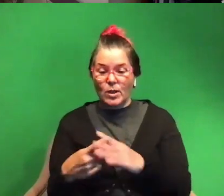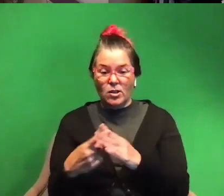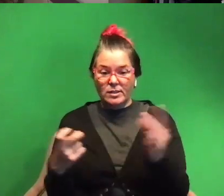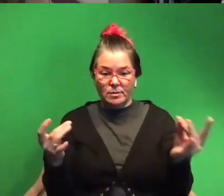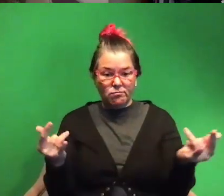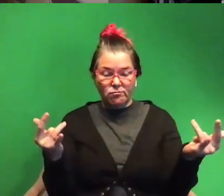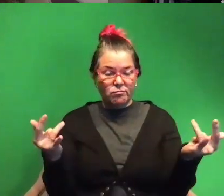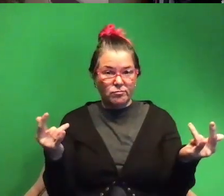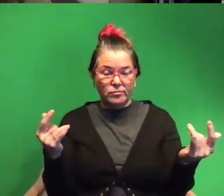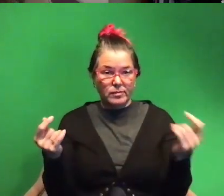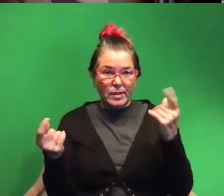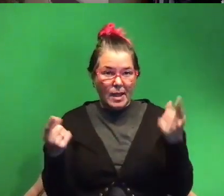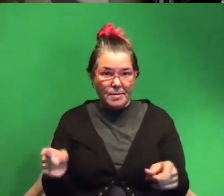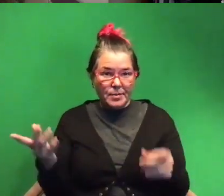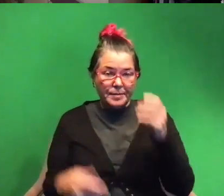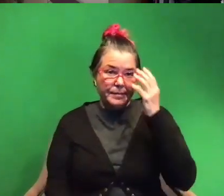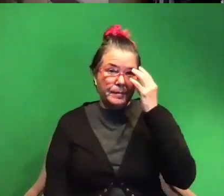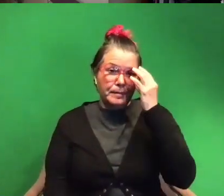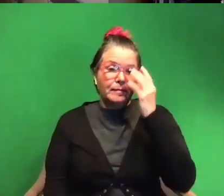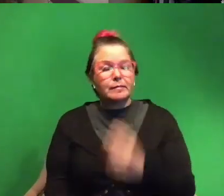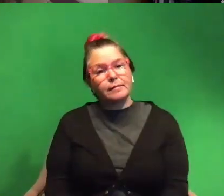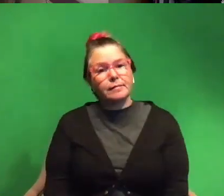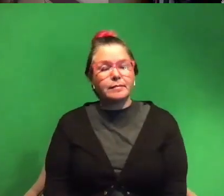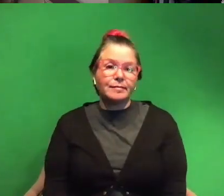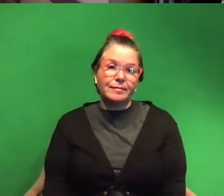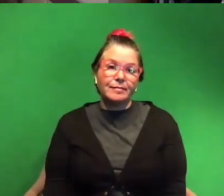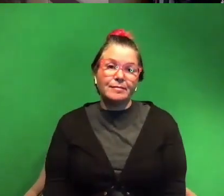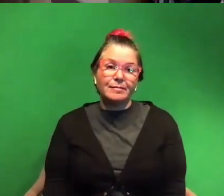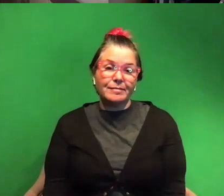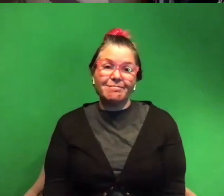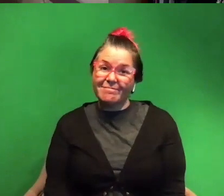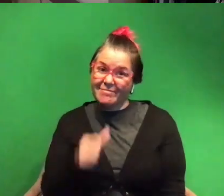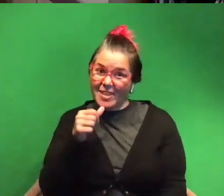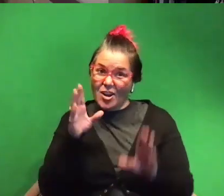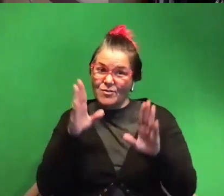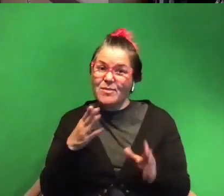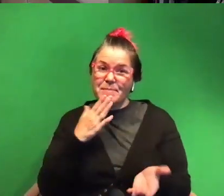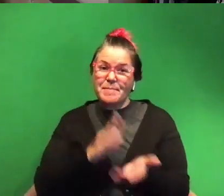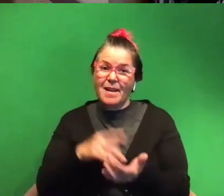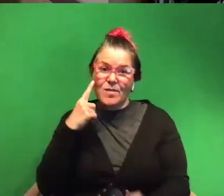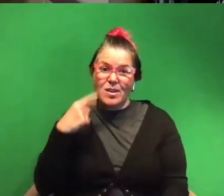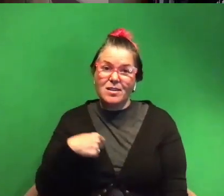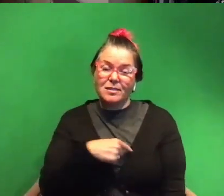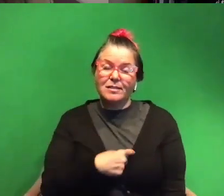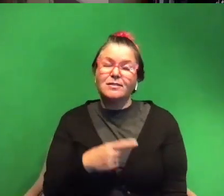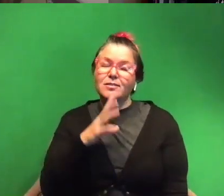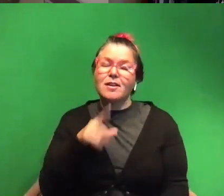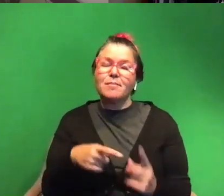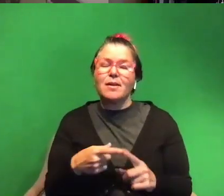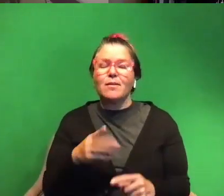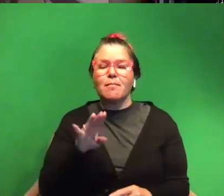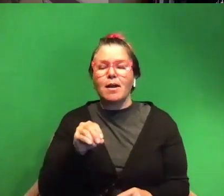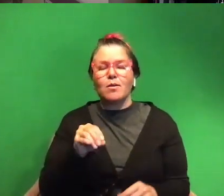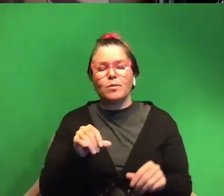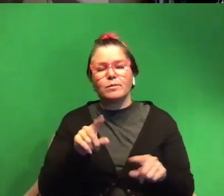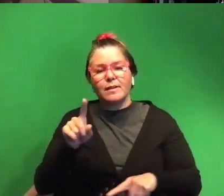world, it could be not great, pretty bad for us. So we talked a lot about biodiversity. We